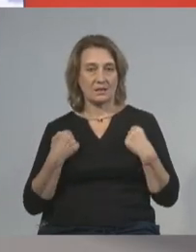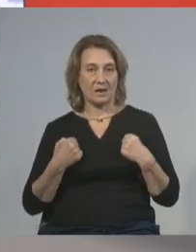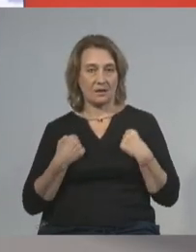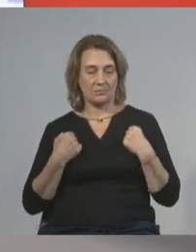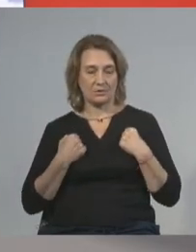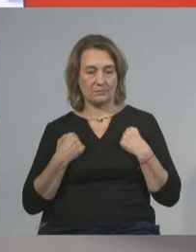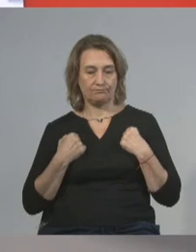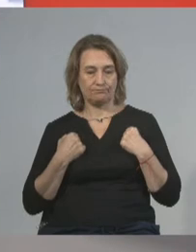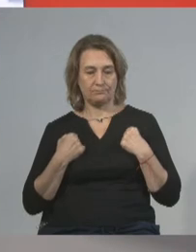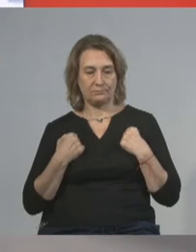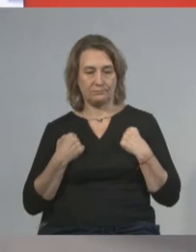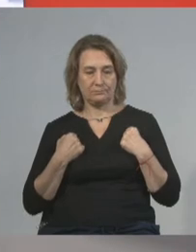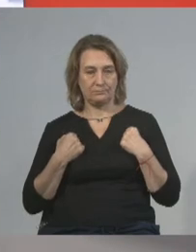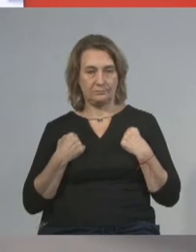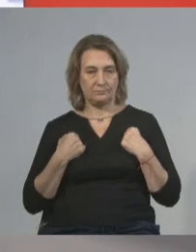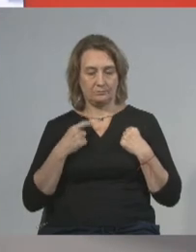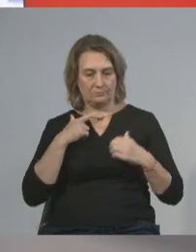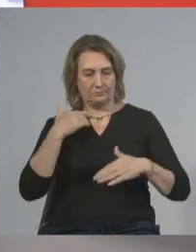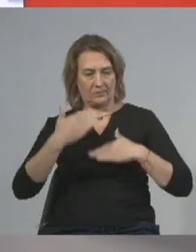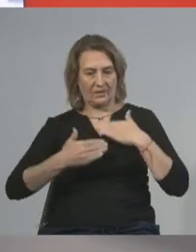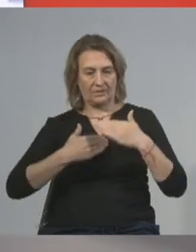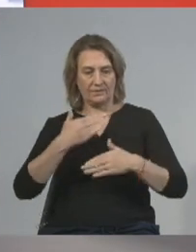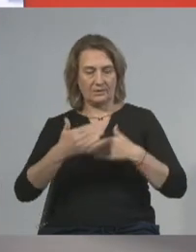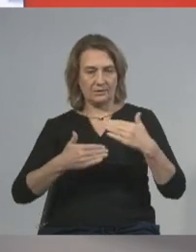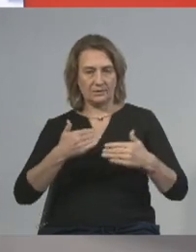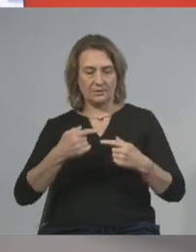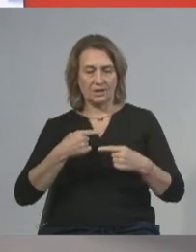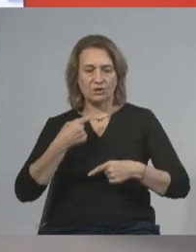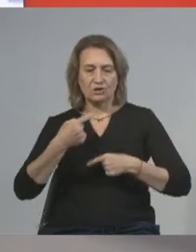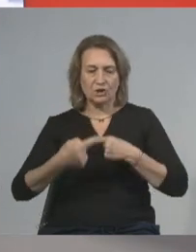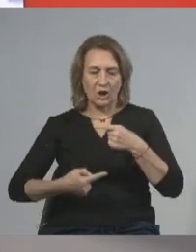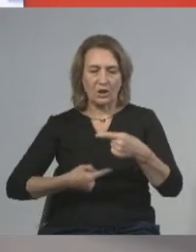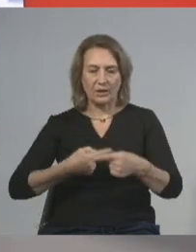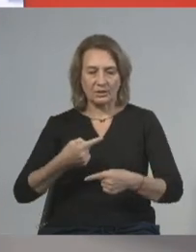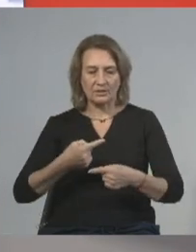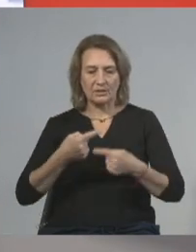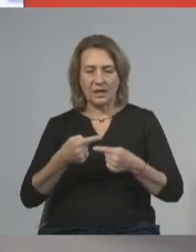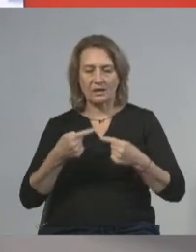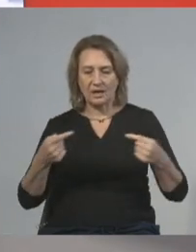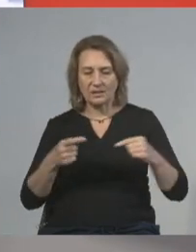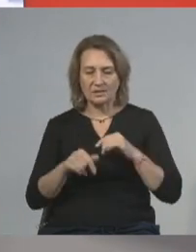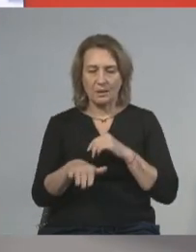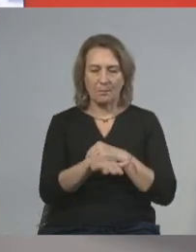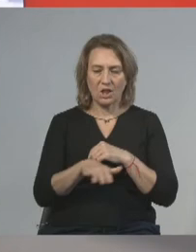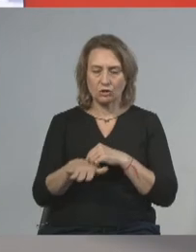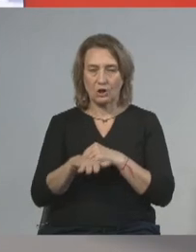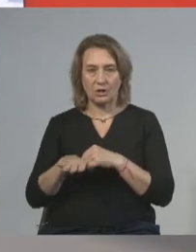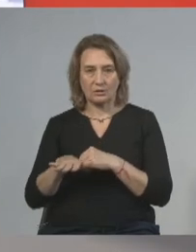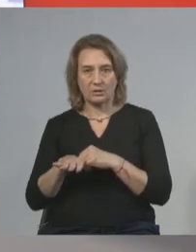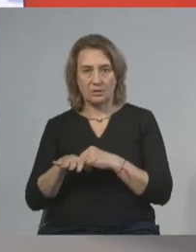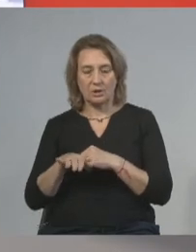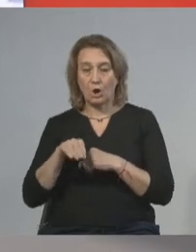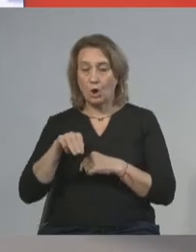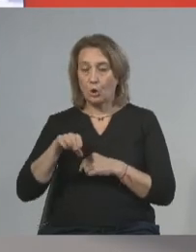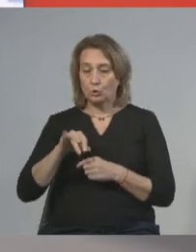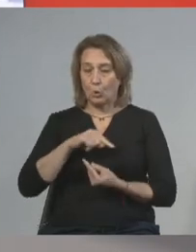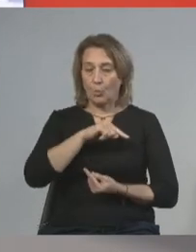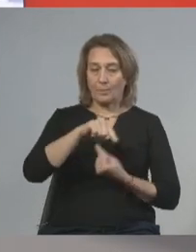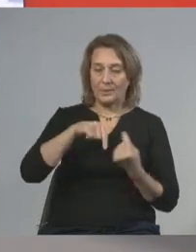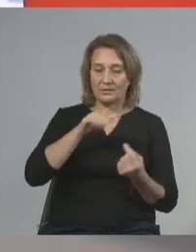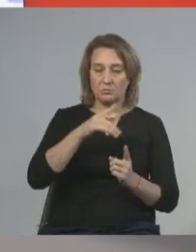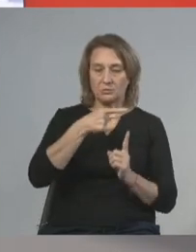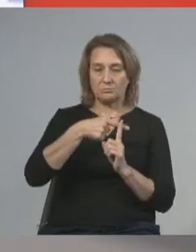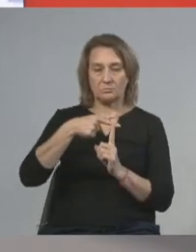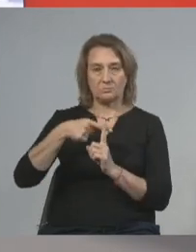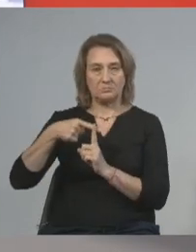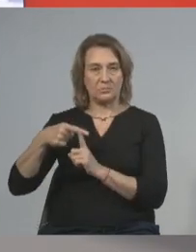and if we build up the communication of business with us with the audience in the right way through different platforms that